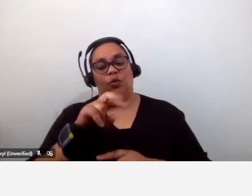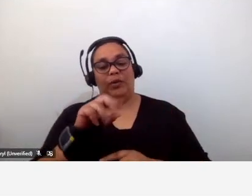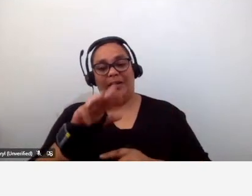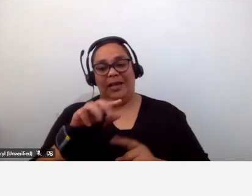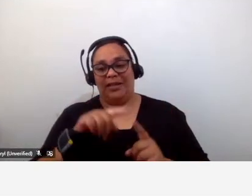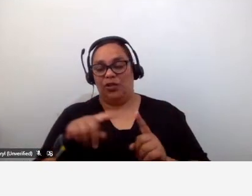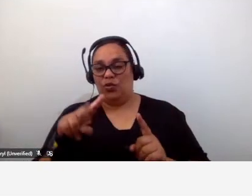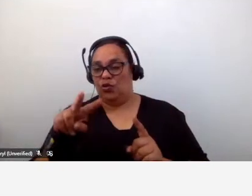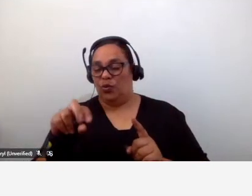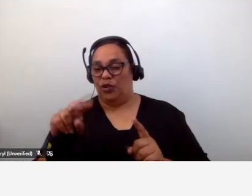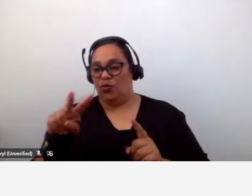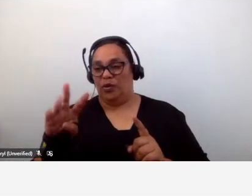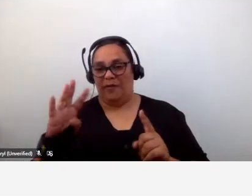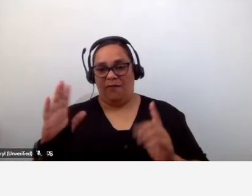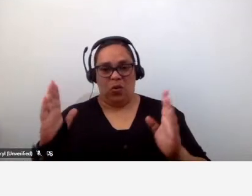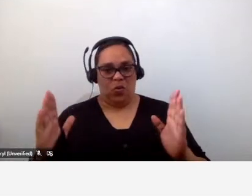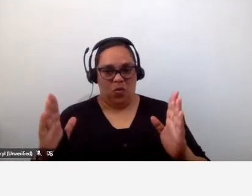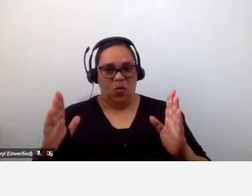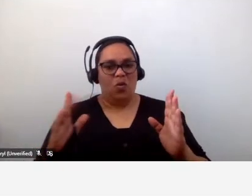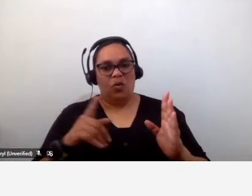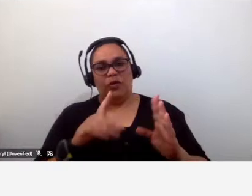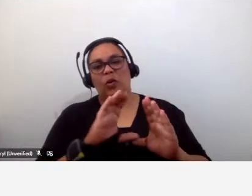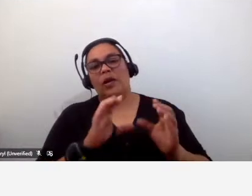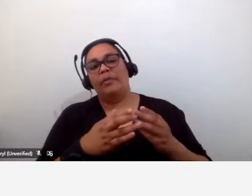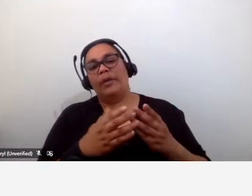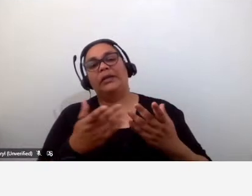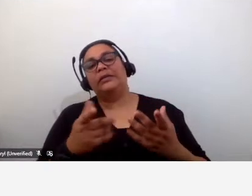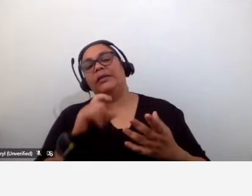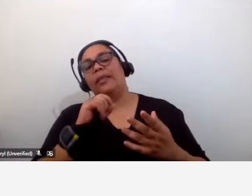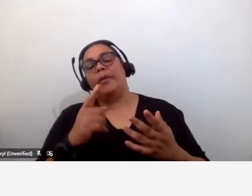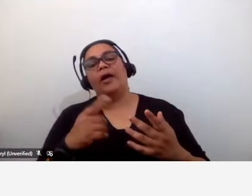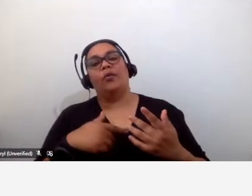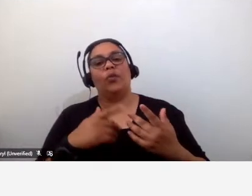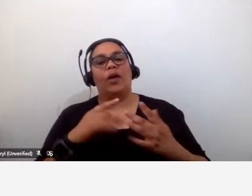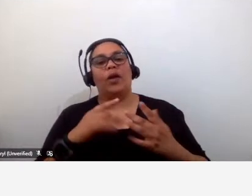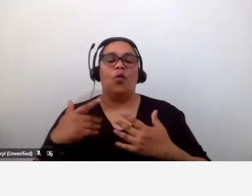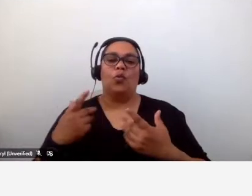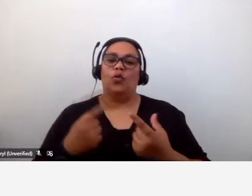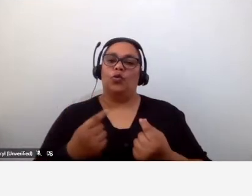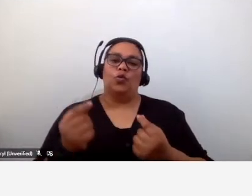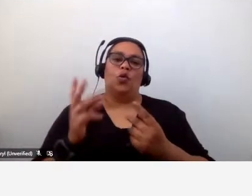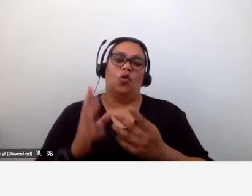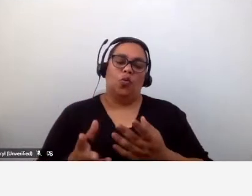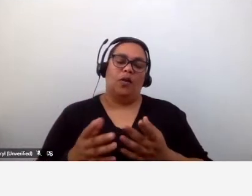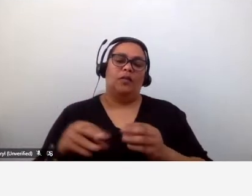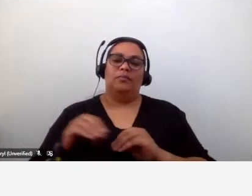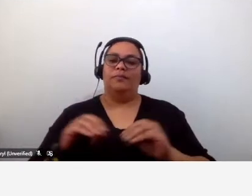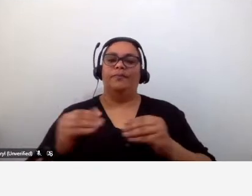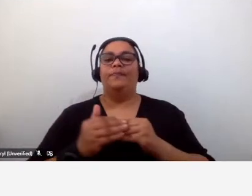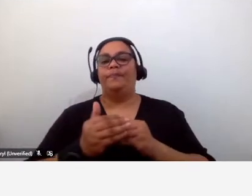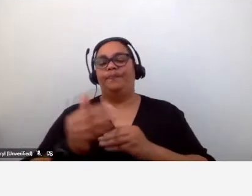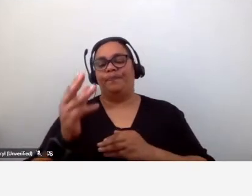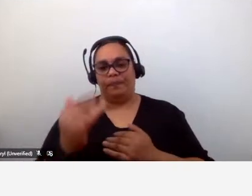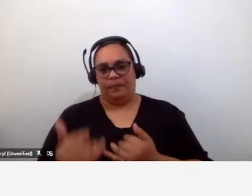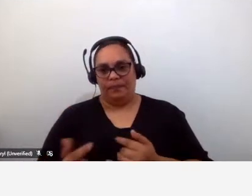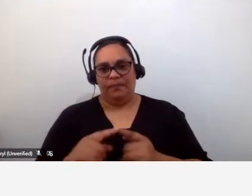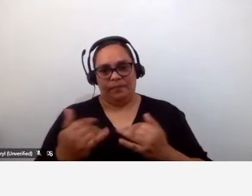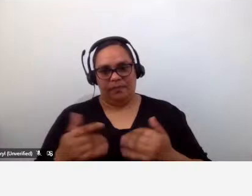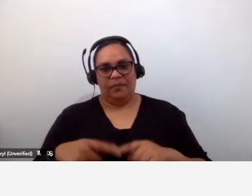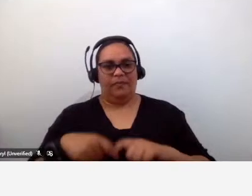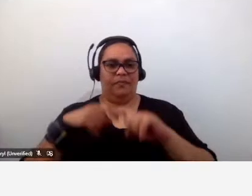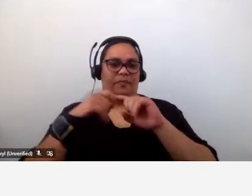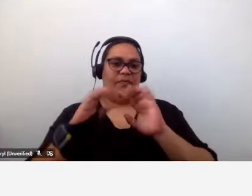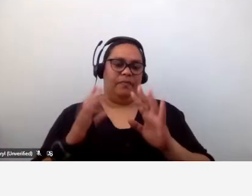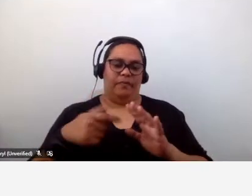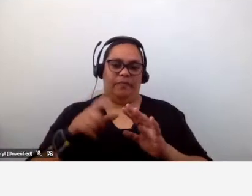to 2024, as this committee, this is where we are. This is how we are going to translate in moving forward. For now, I'm going to park just